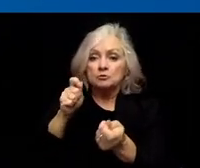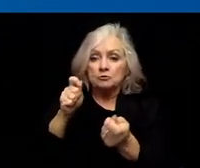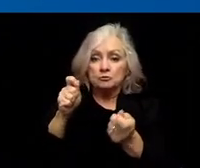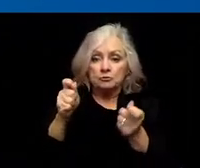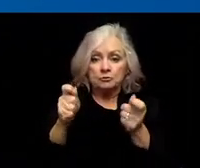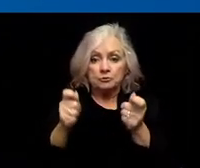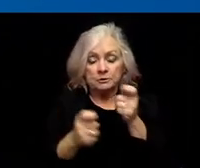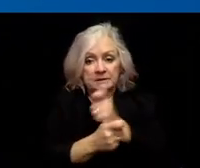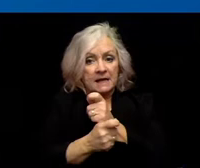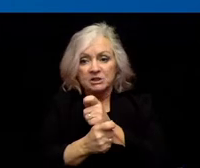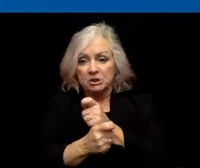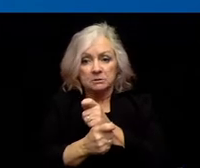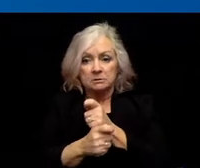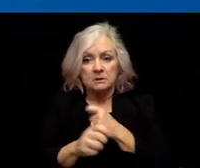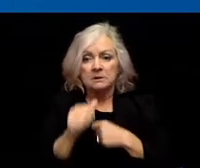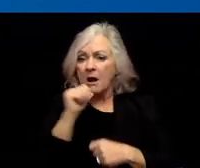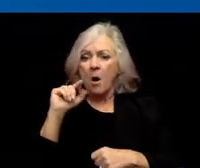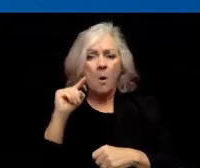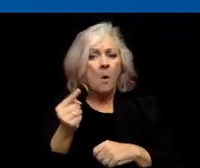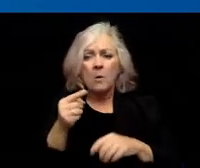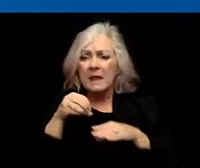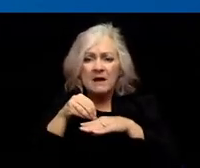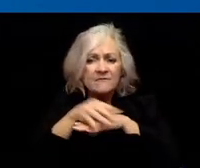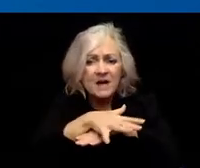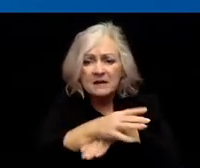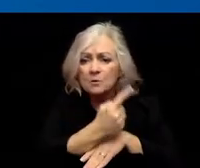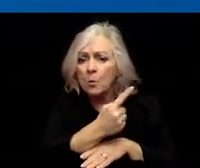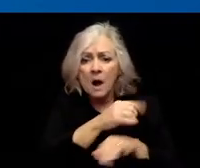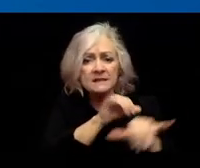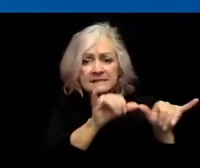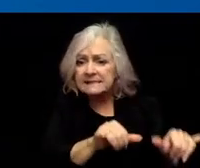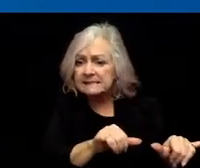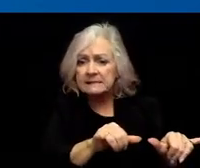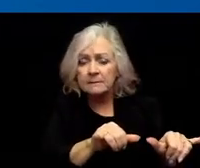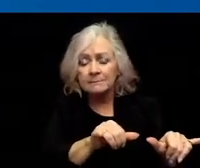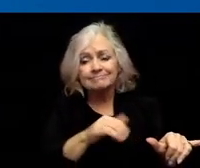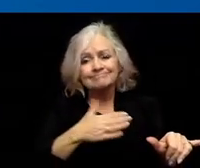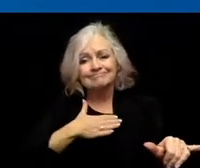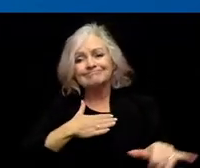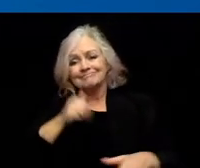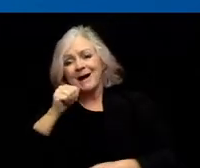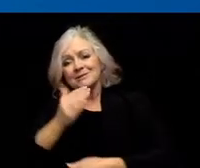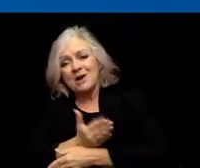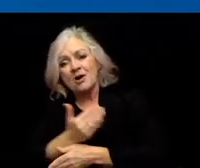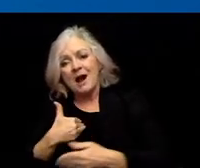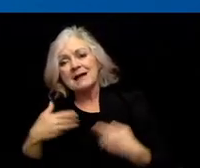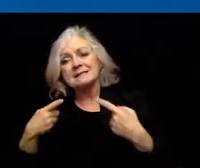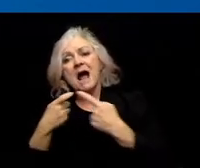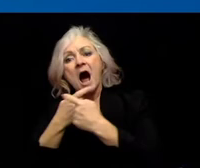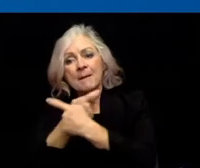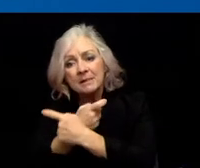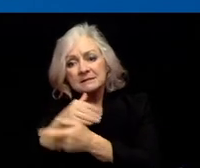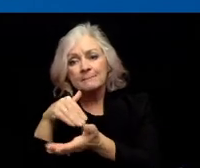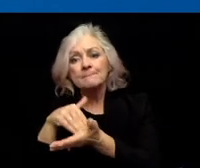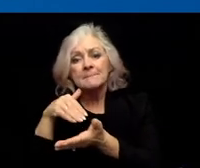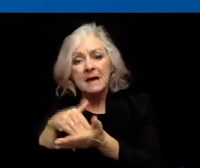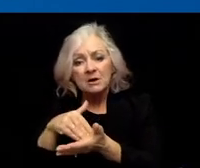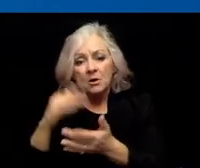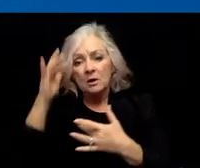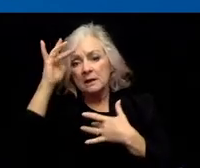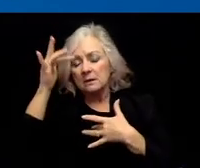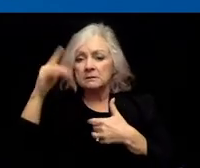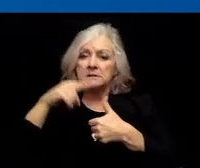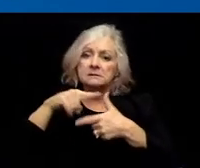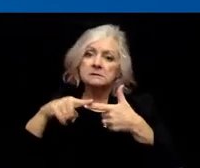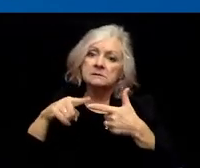covers one system. And in fact, Rachel's got complex medical illness, which includes heart illness, metabolic